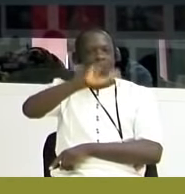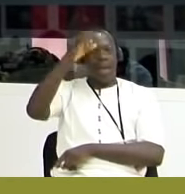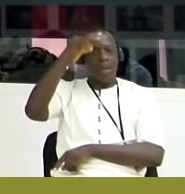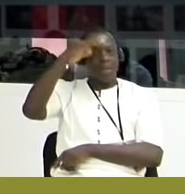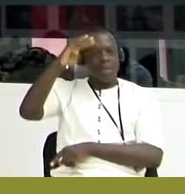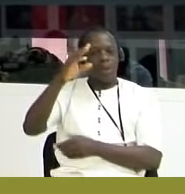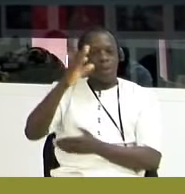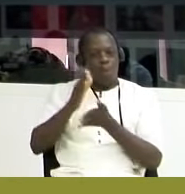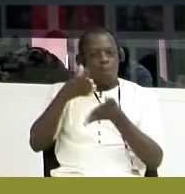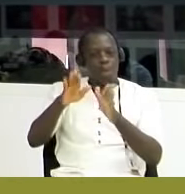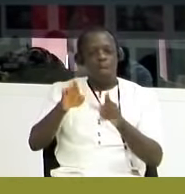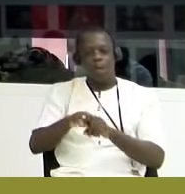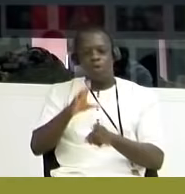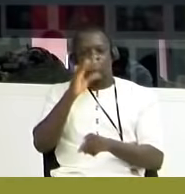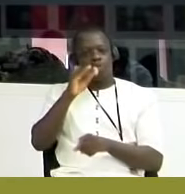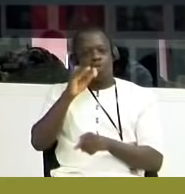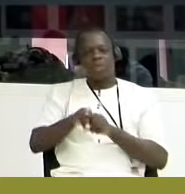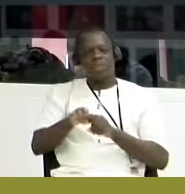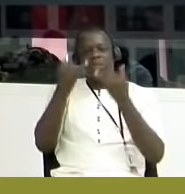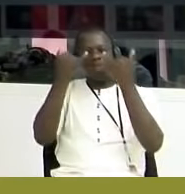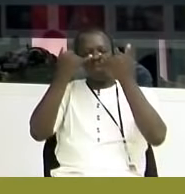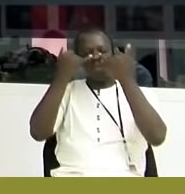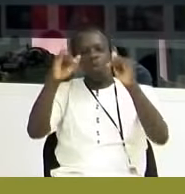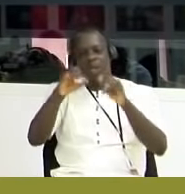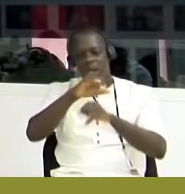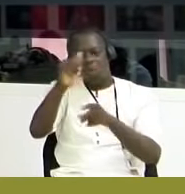very intimidating.